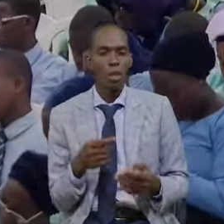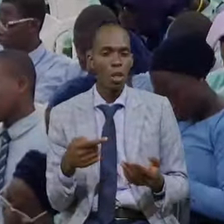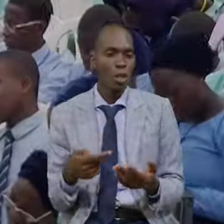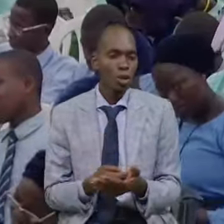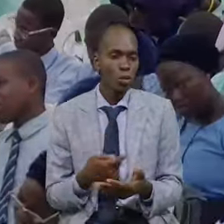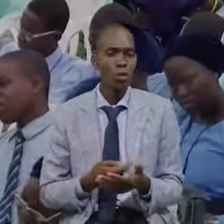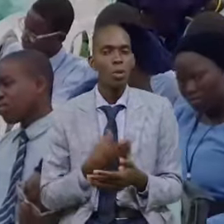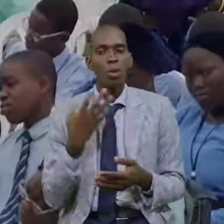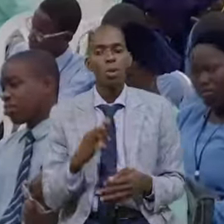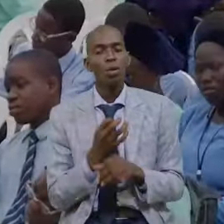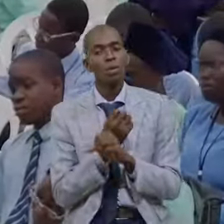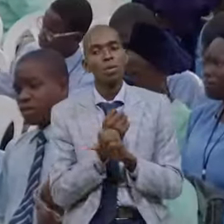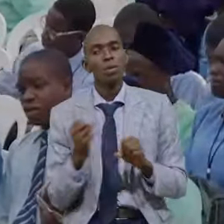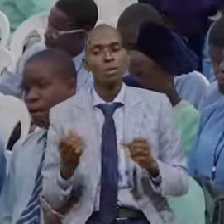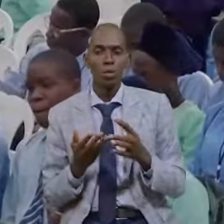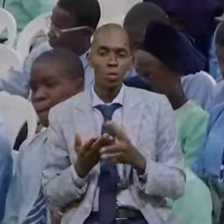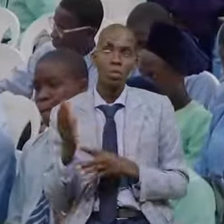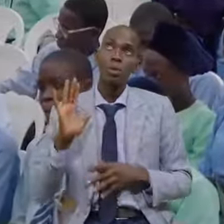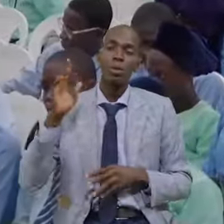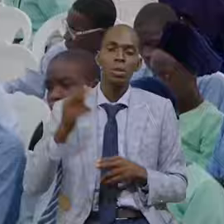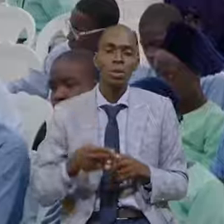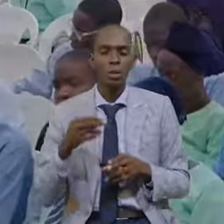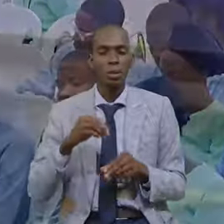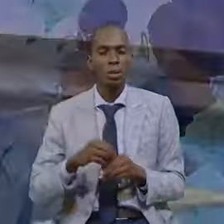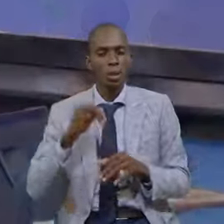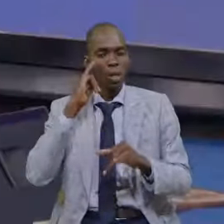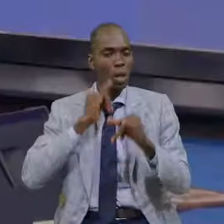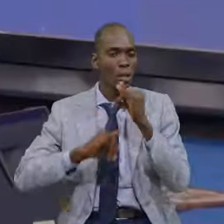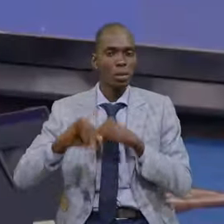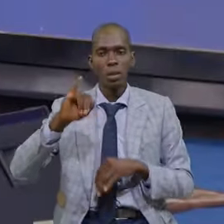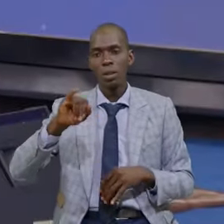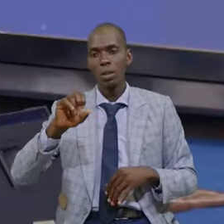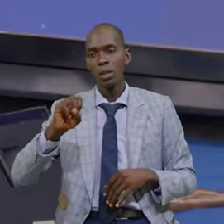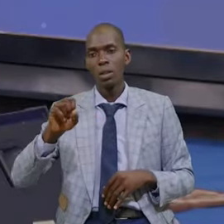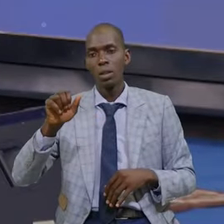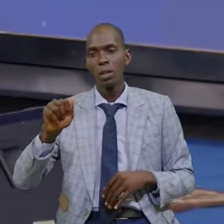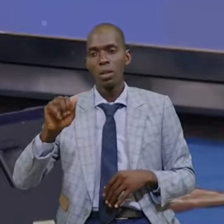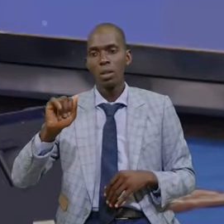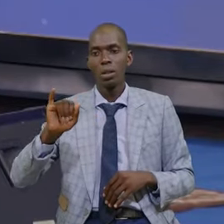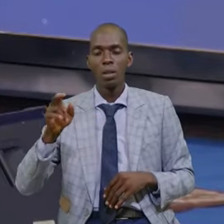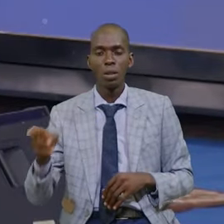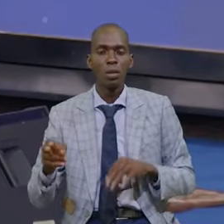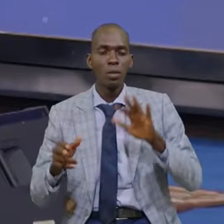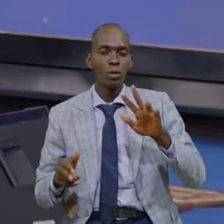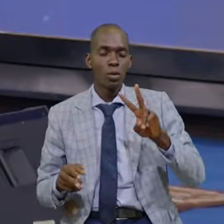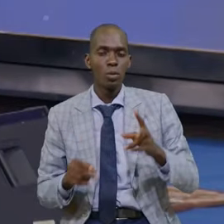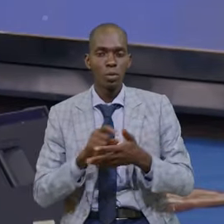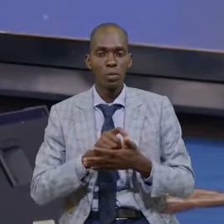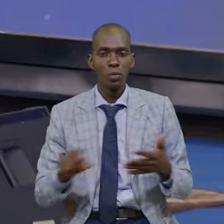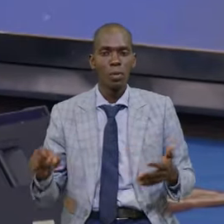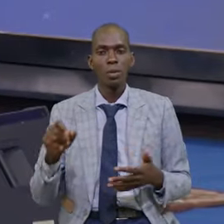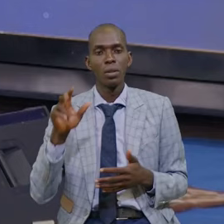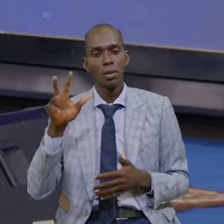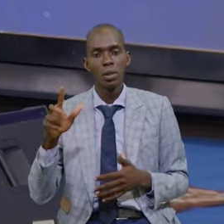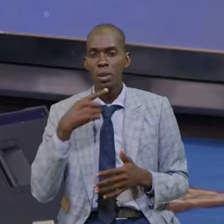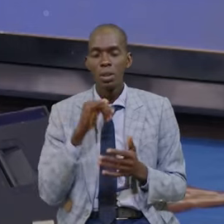of salvation through his name. Isaiah chapter 52, I'm reading from verse 6. Therefore, my people